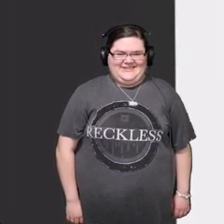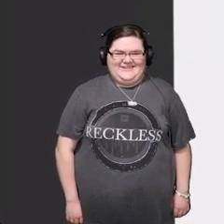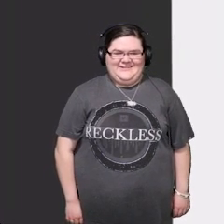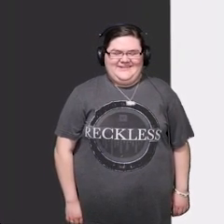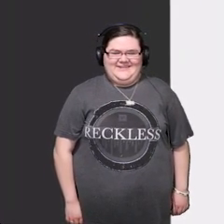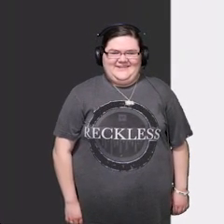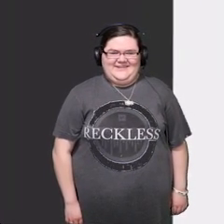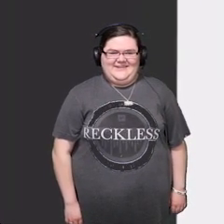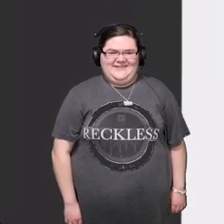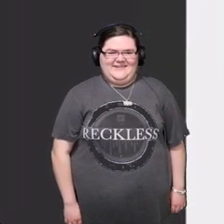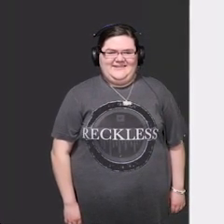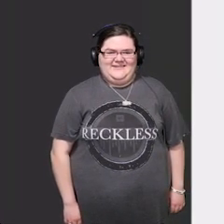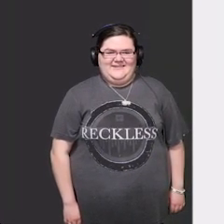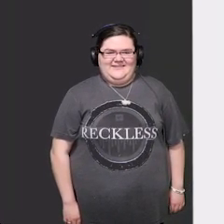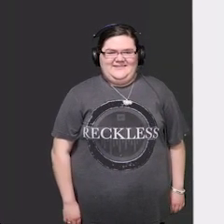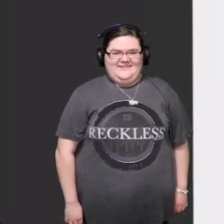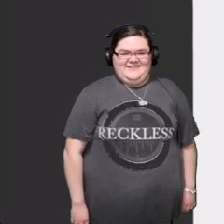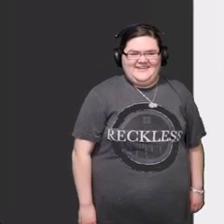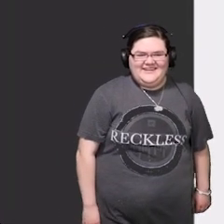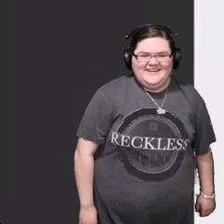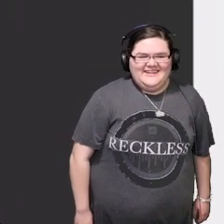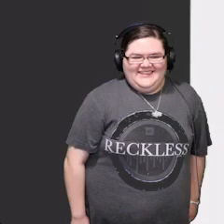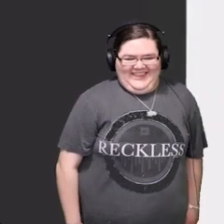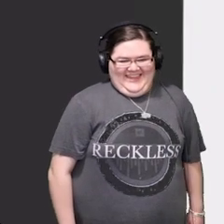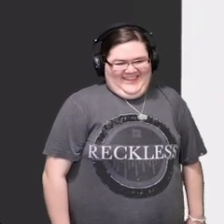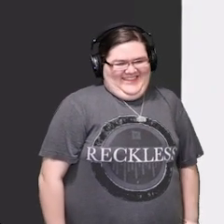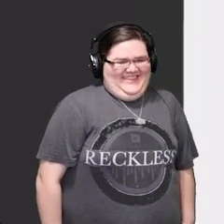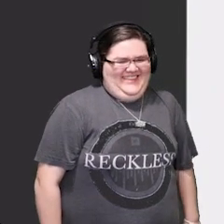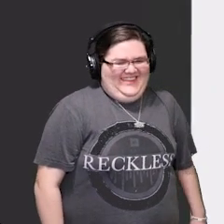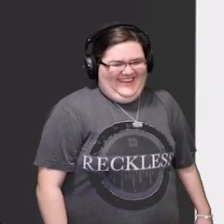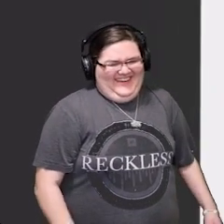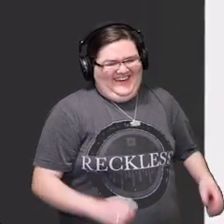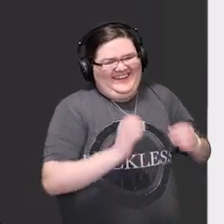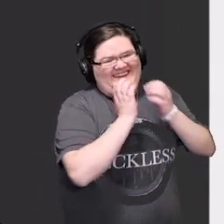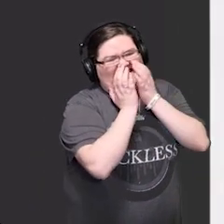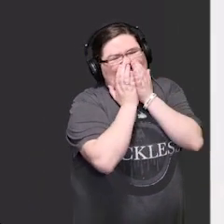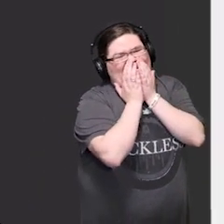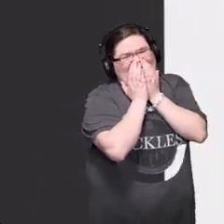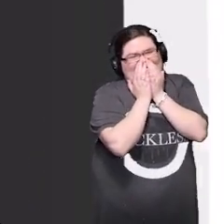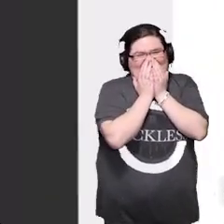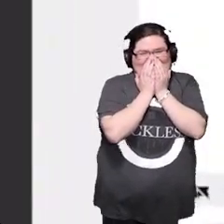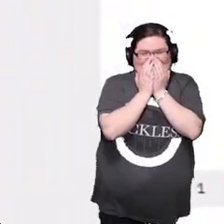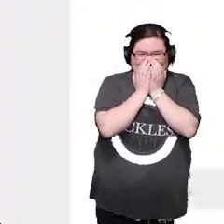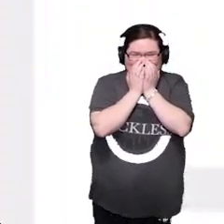list the if they wanted to be me. The list. Checklist. Shit,